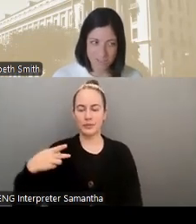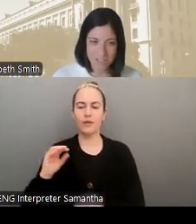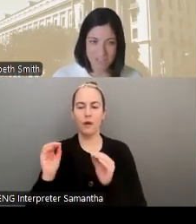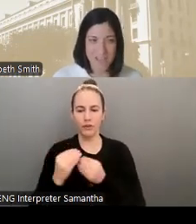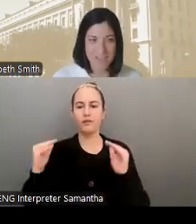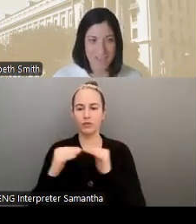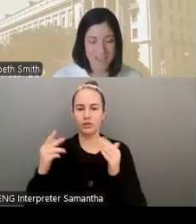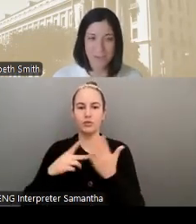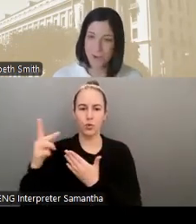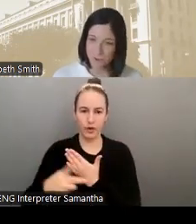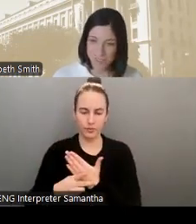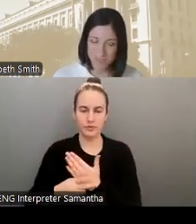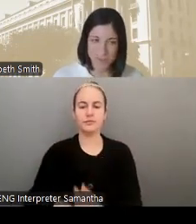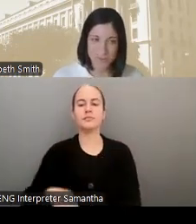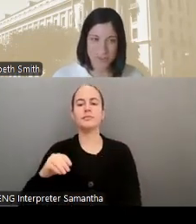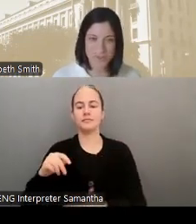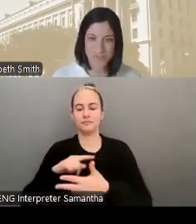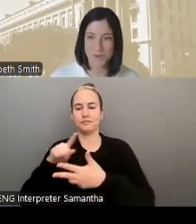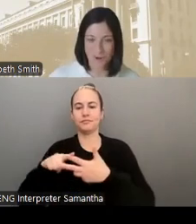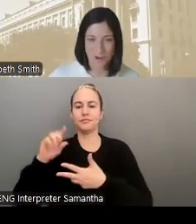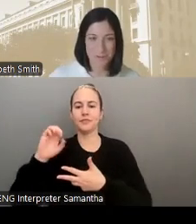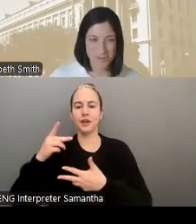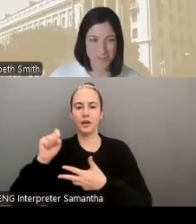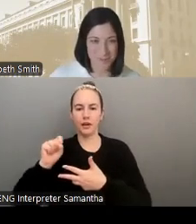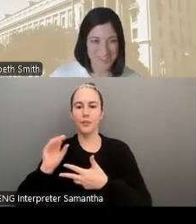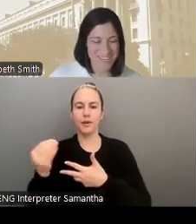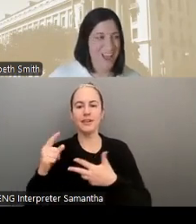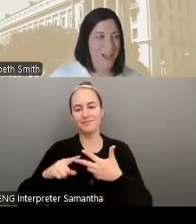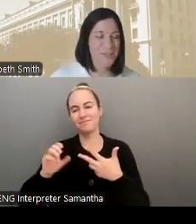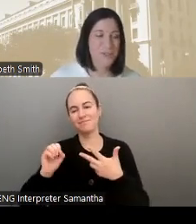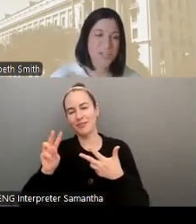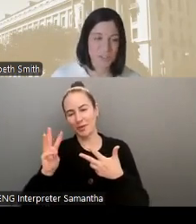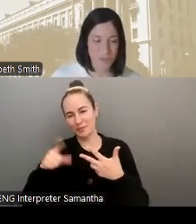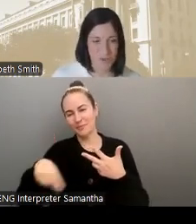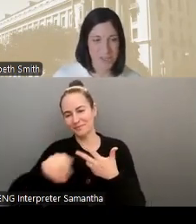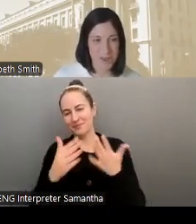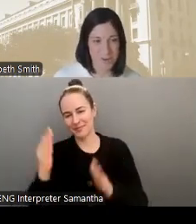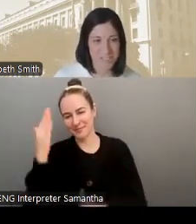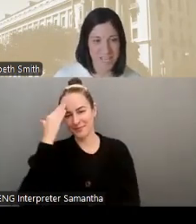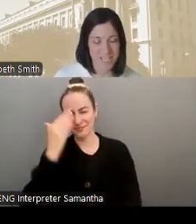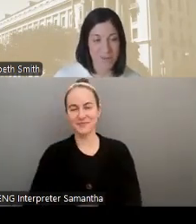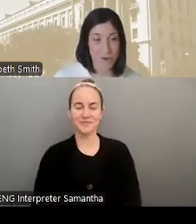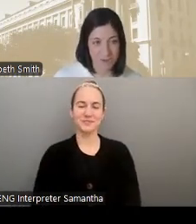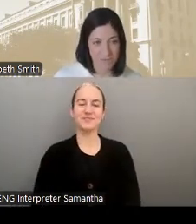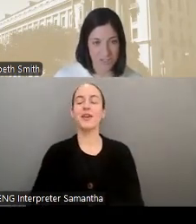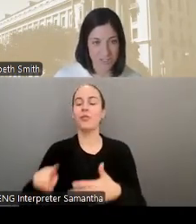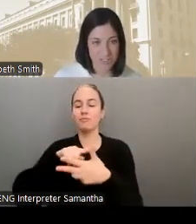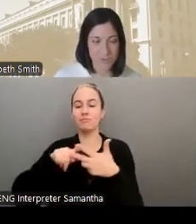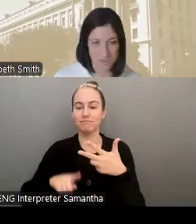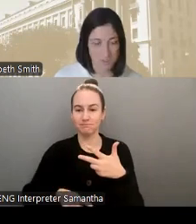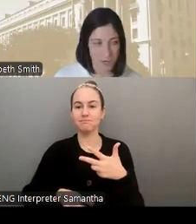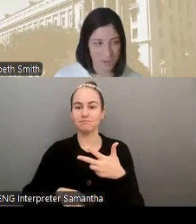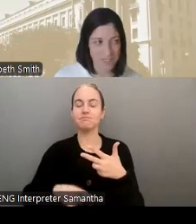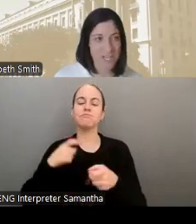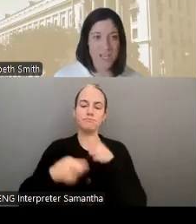COPS Office, and then OVW, which you are all familiar with. And so these are the 3 components that give out grant funds